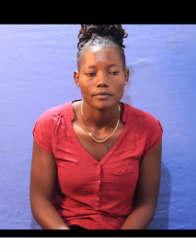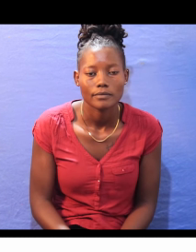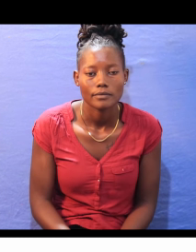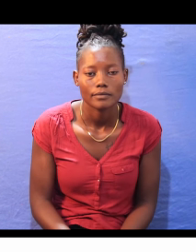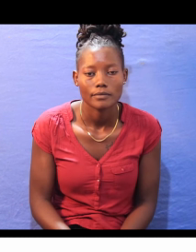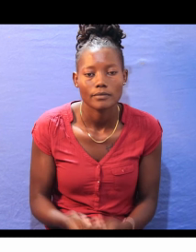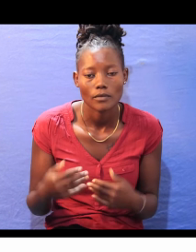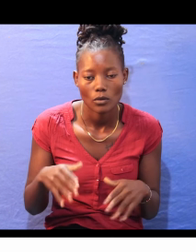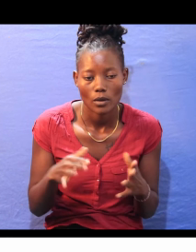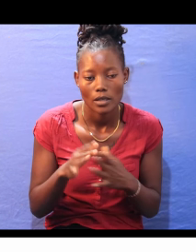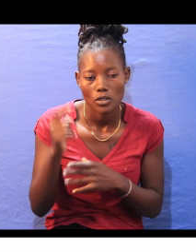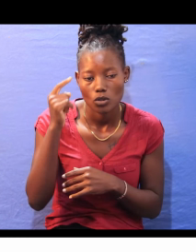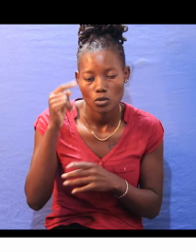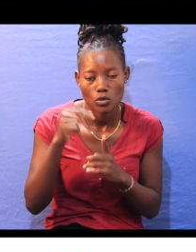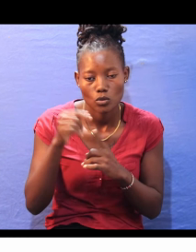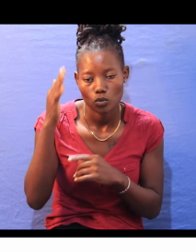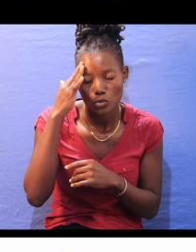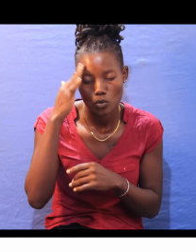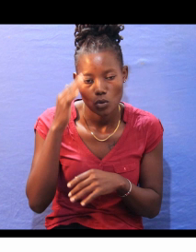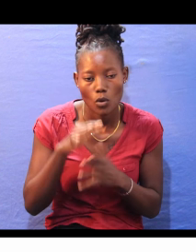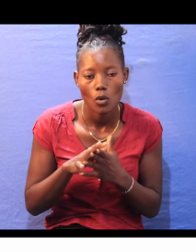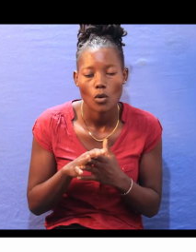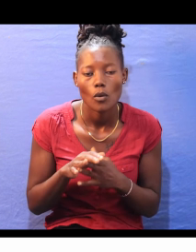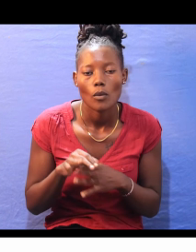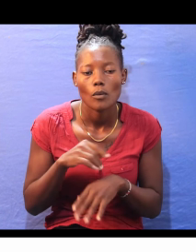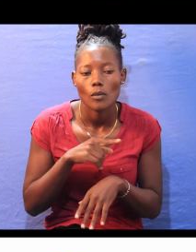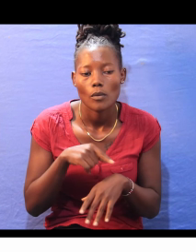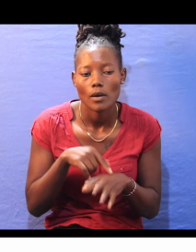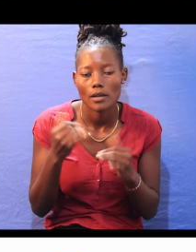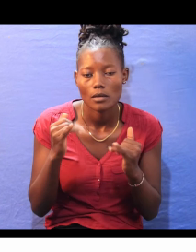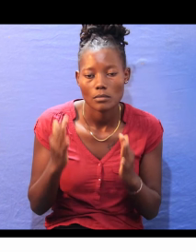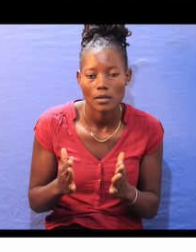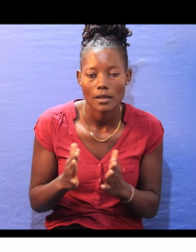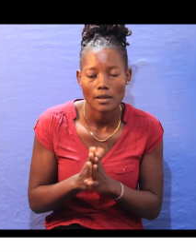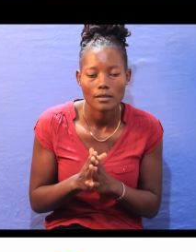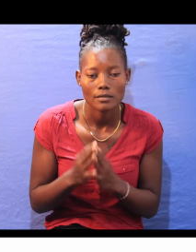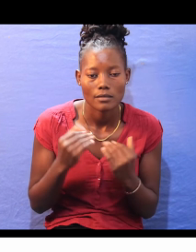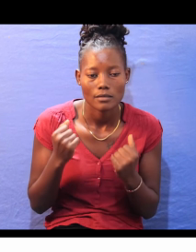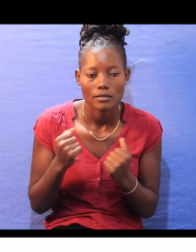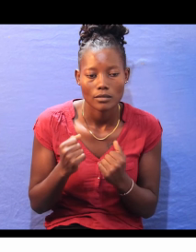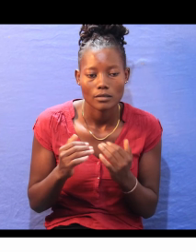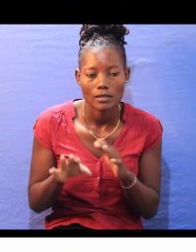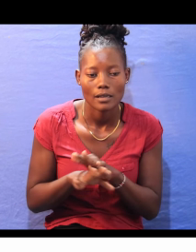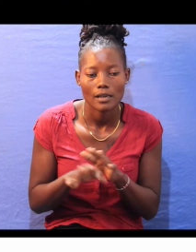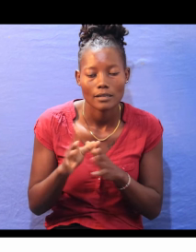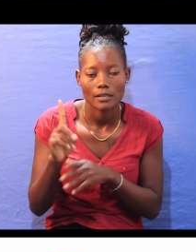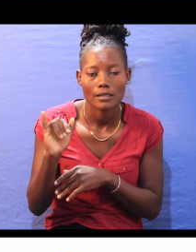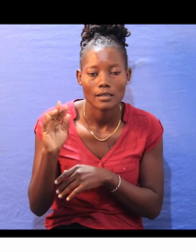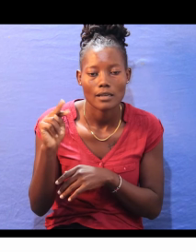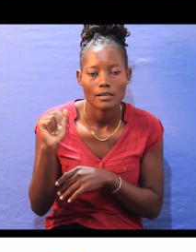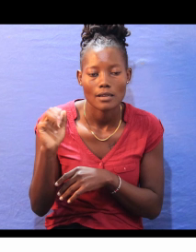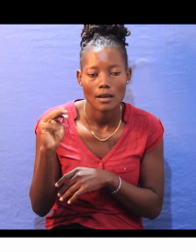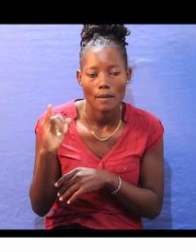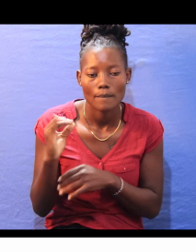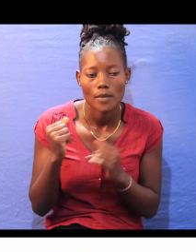Ways to tell what athletes need are, there is a reactive strength index and a dynamic strength.